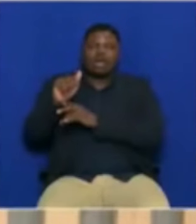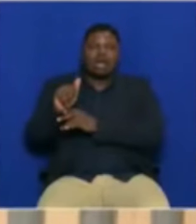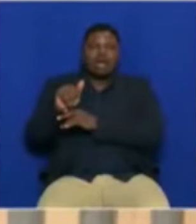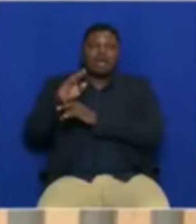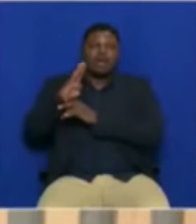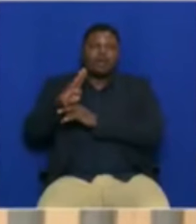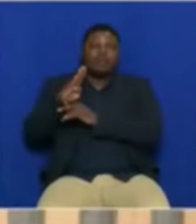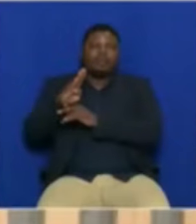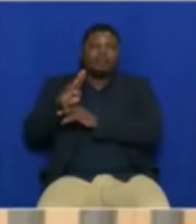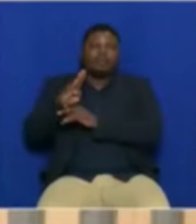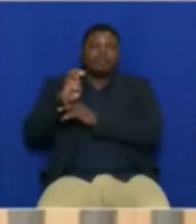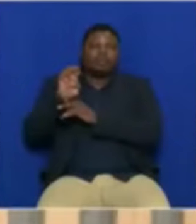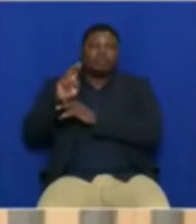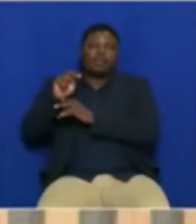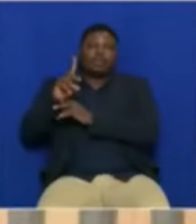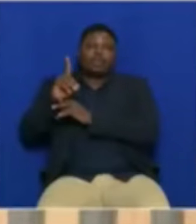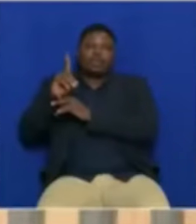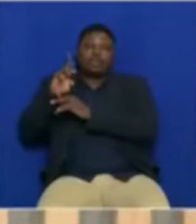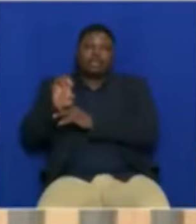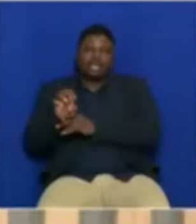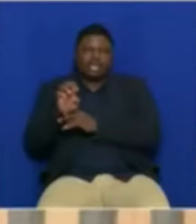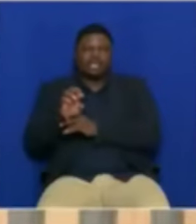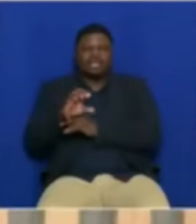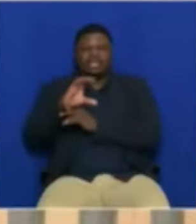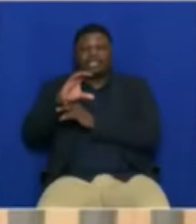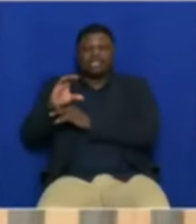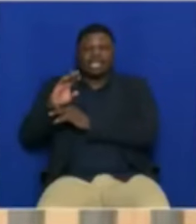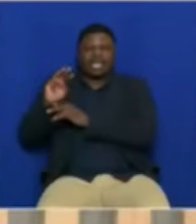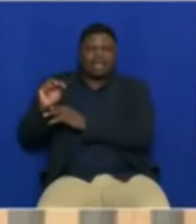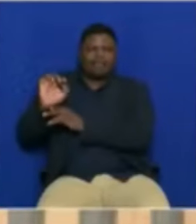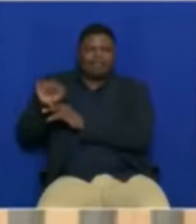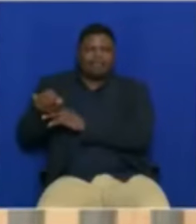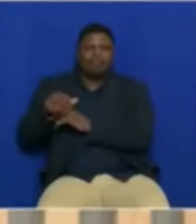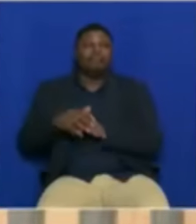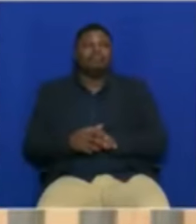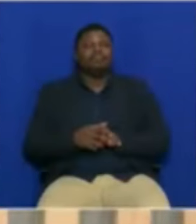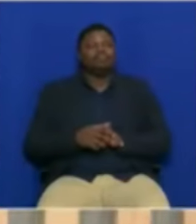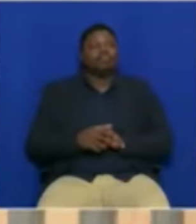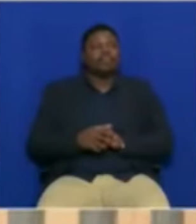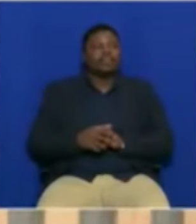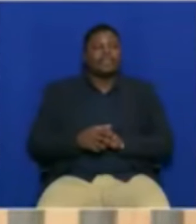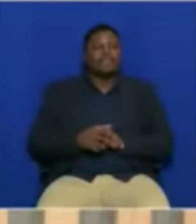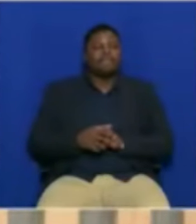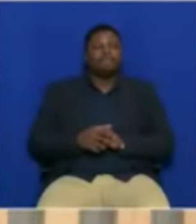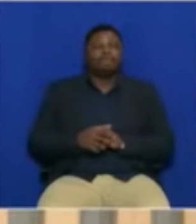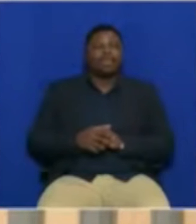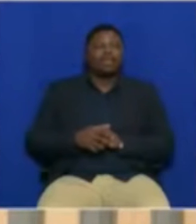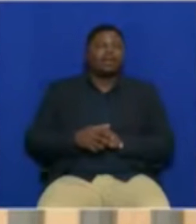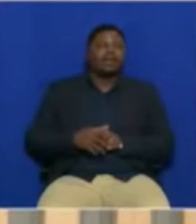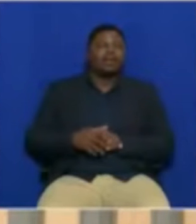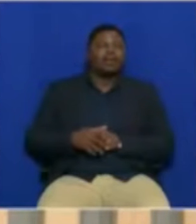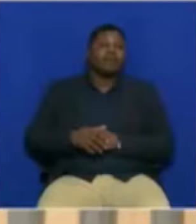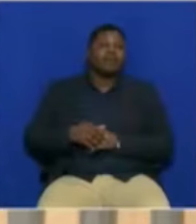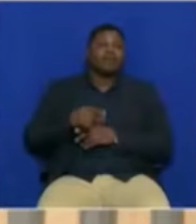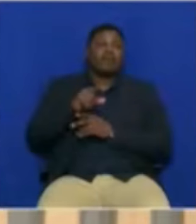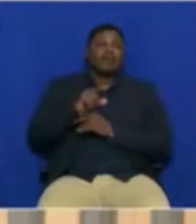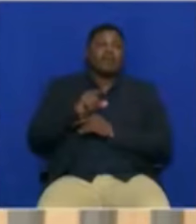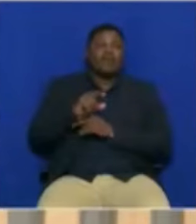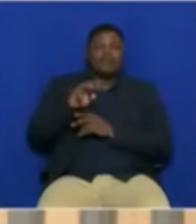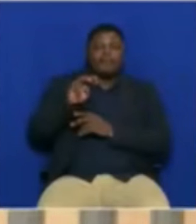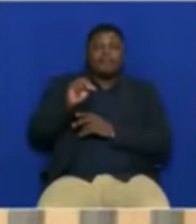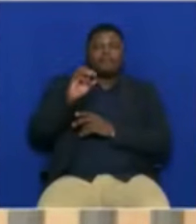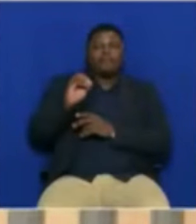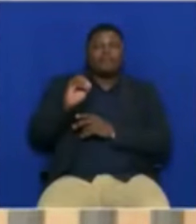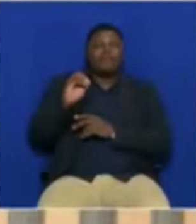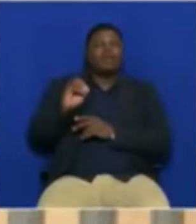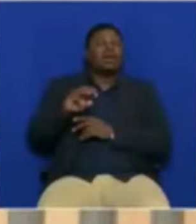testified, he advised that Nkabinde CM is the Chief of Staff in the Minister's office. And you see